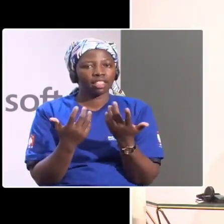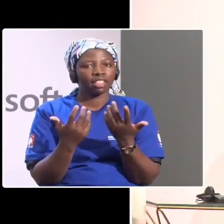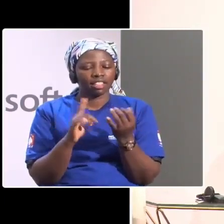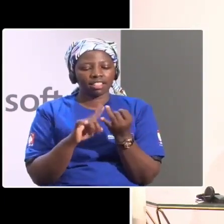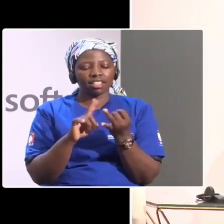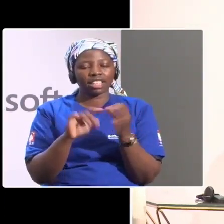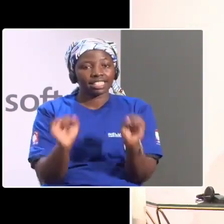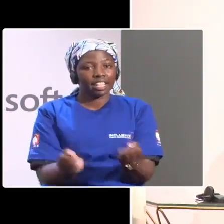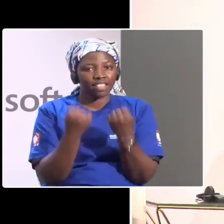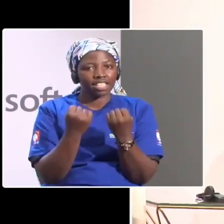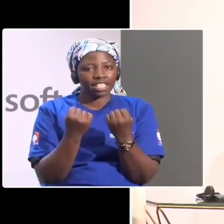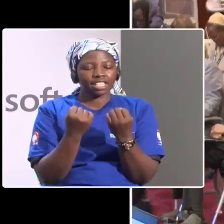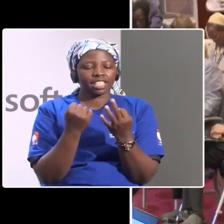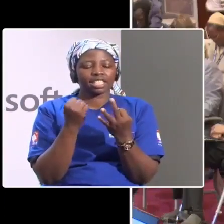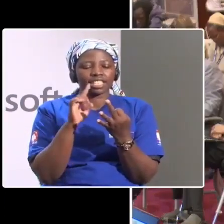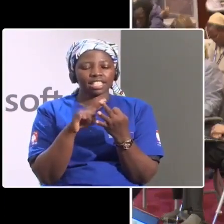safety,